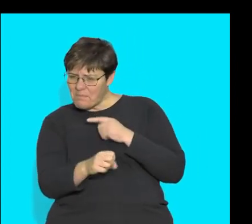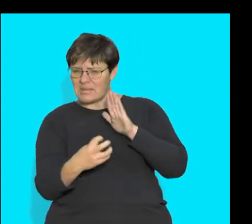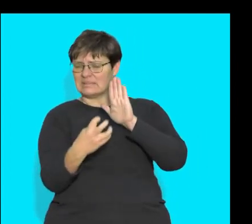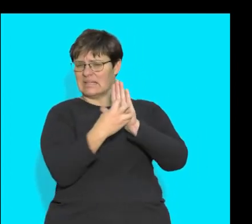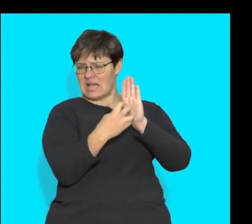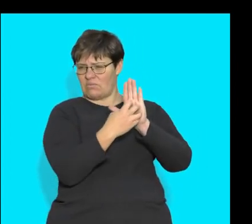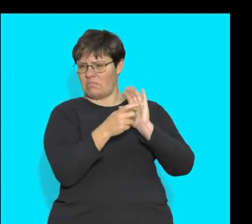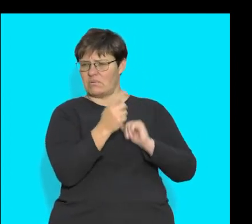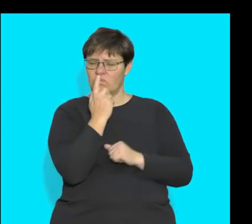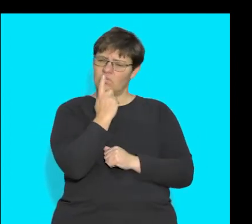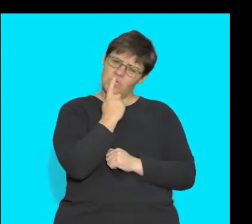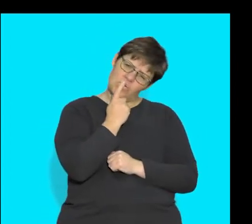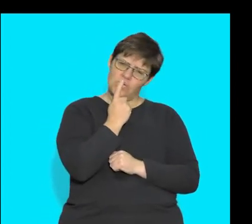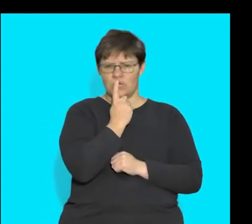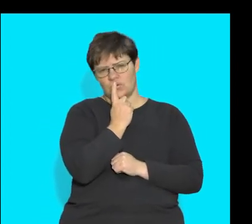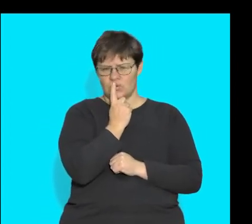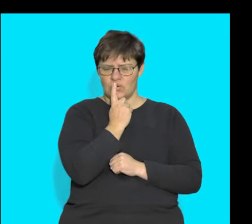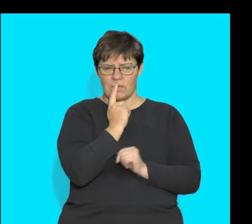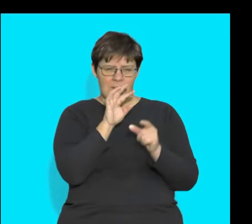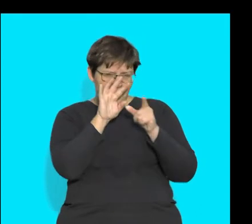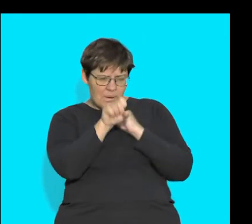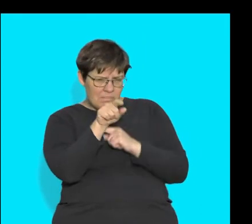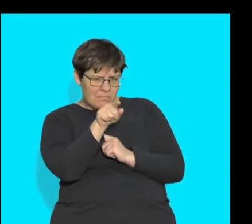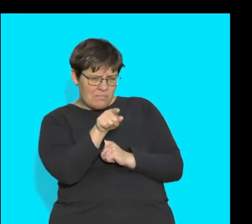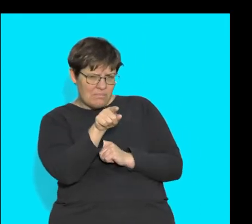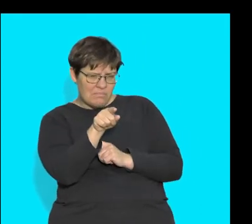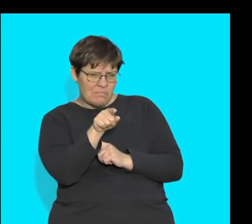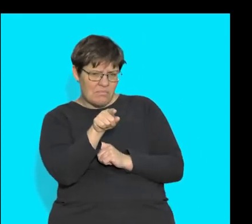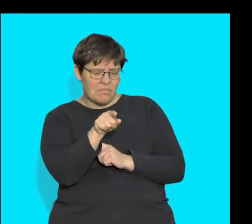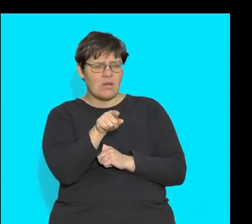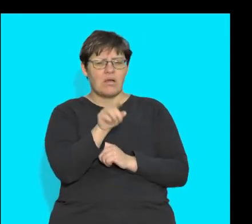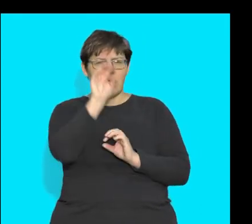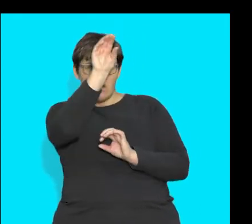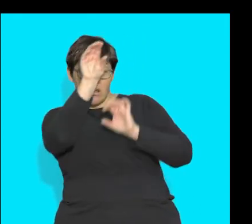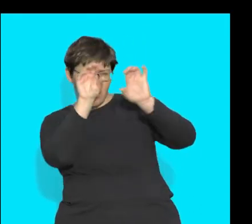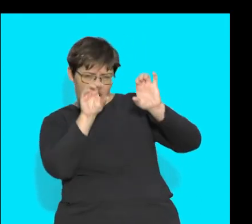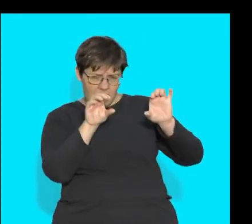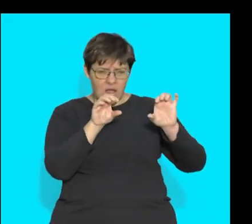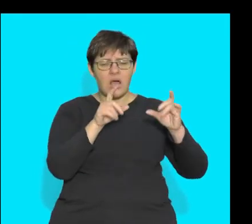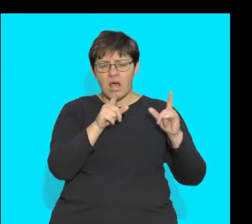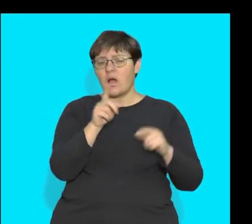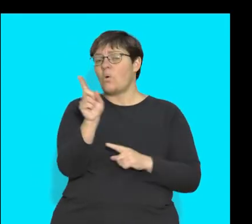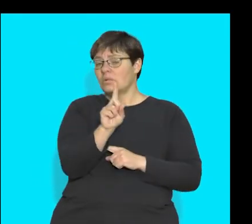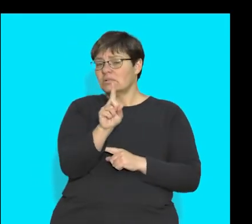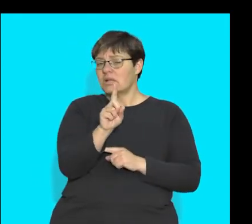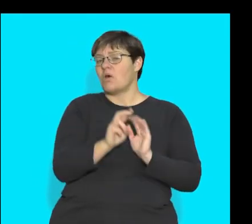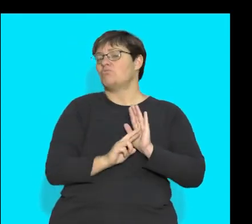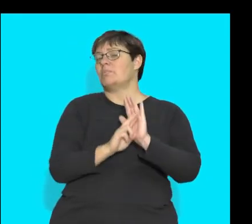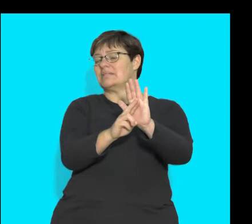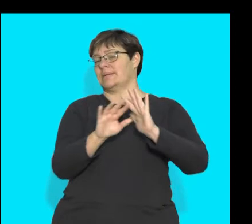given a diagram and you need to be able to see how the organelle is very